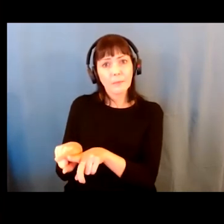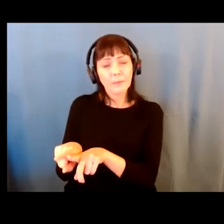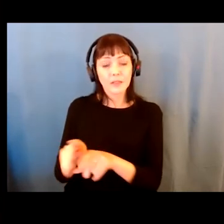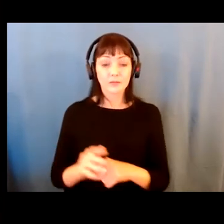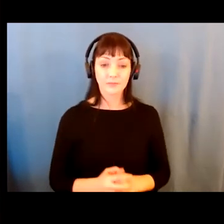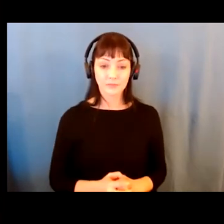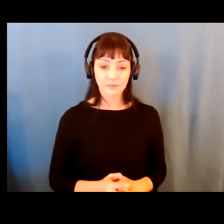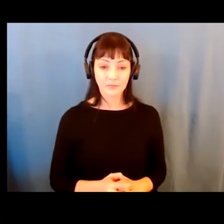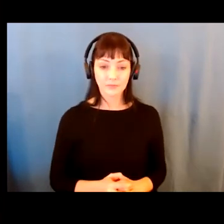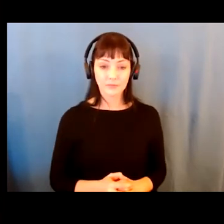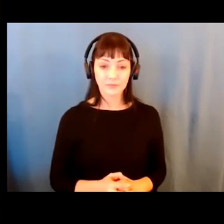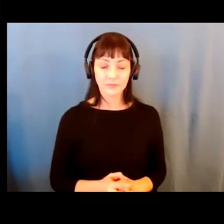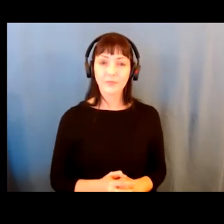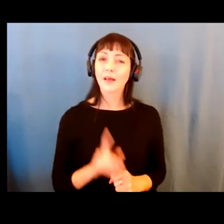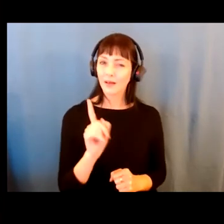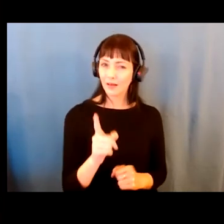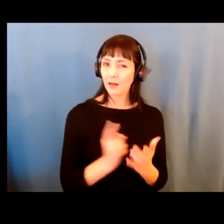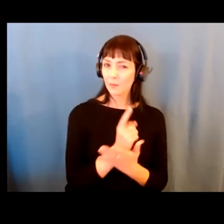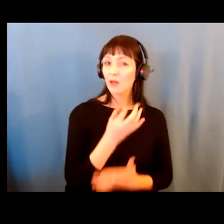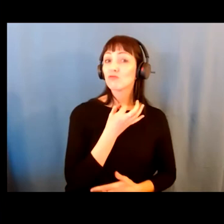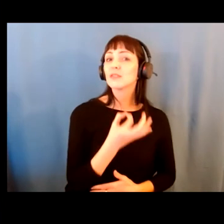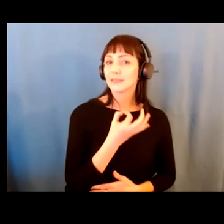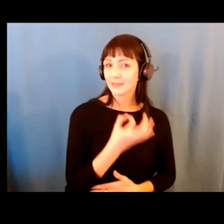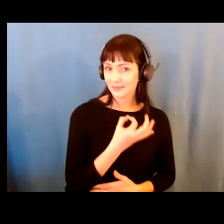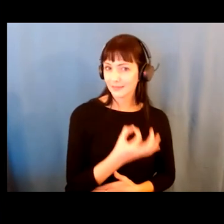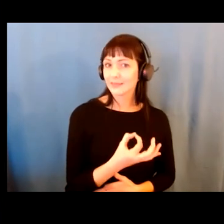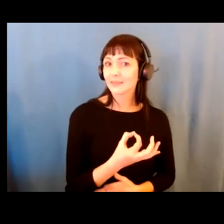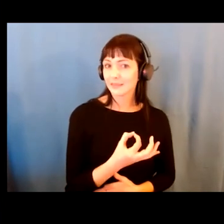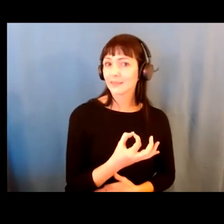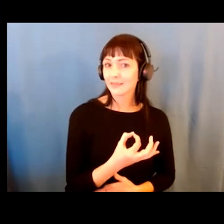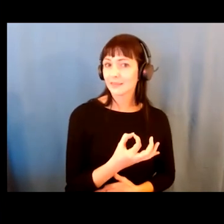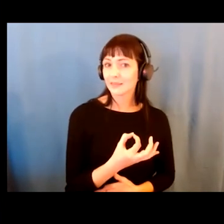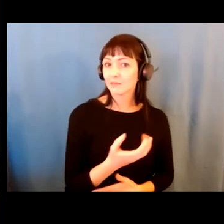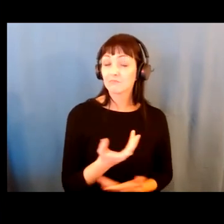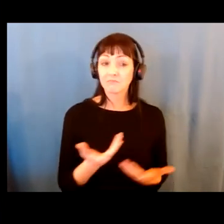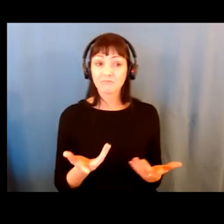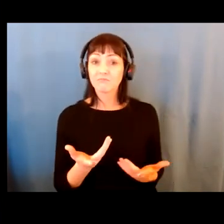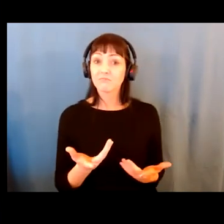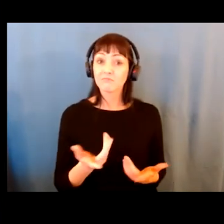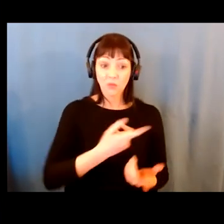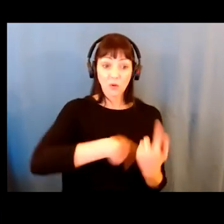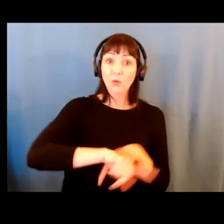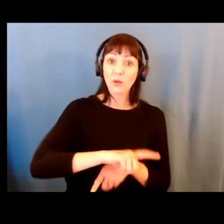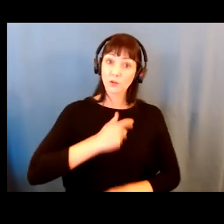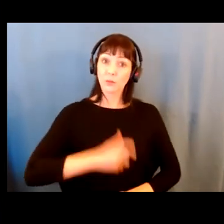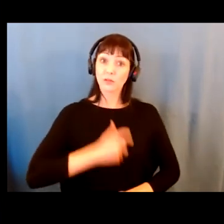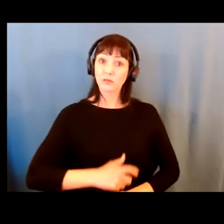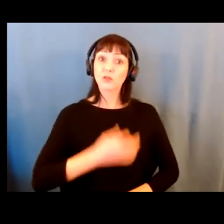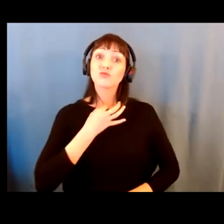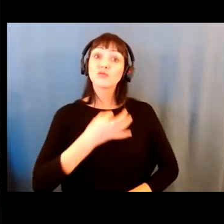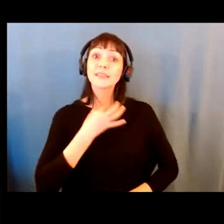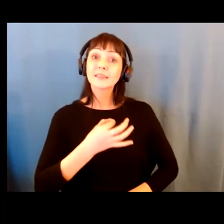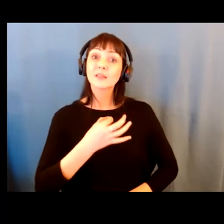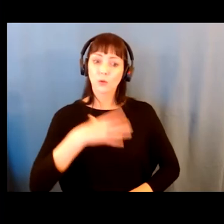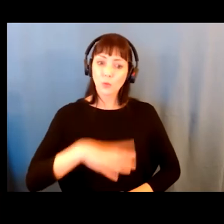about risk. They see it as a risk. They're risk. They have to take risks. We are risk takers. We are